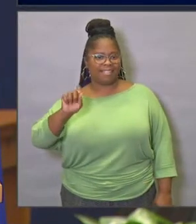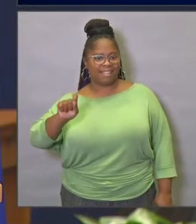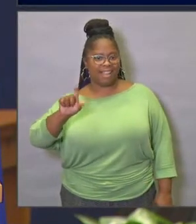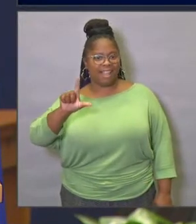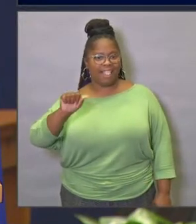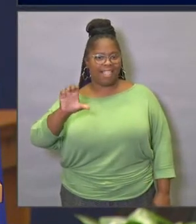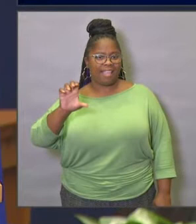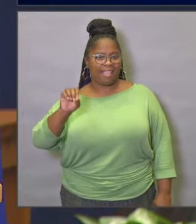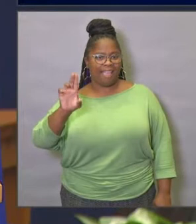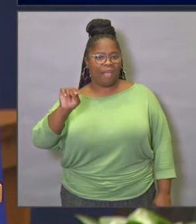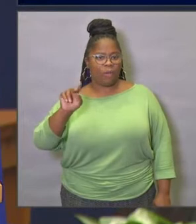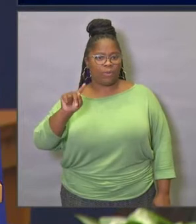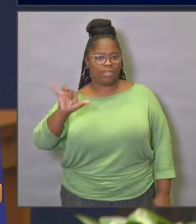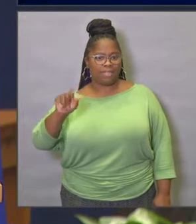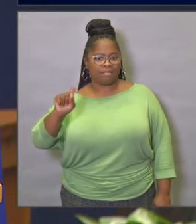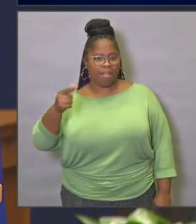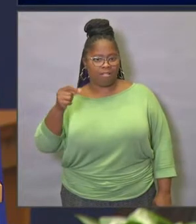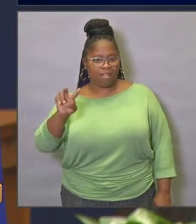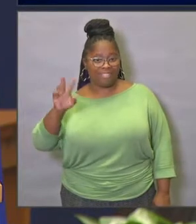covid19.lacounty.gov/food. Again,